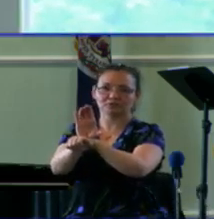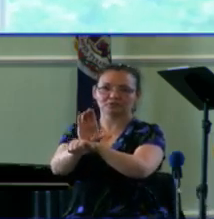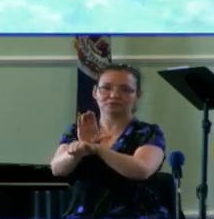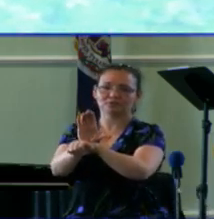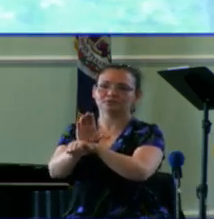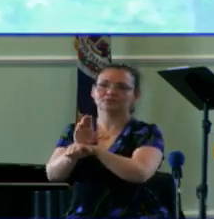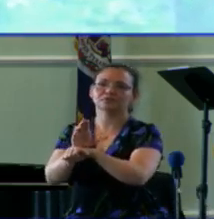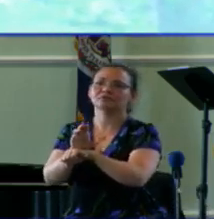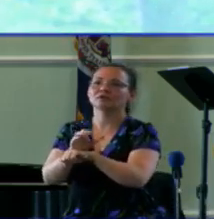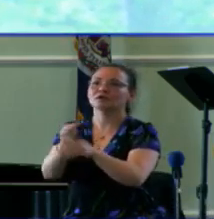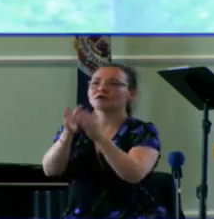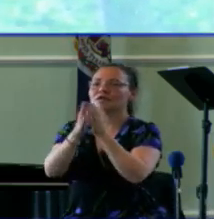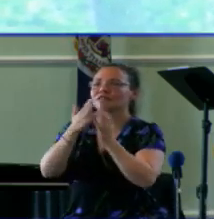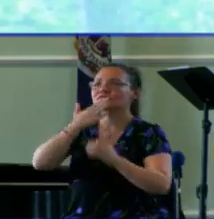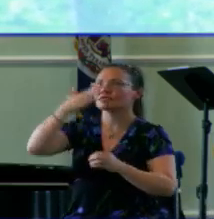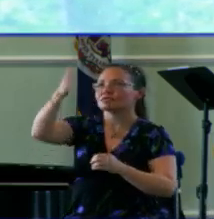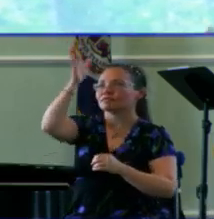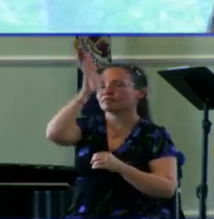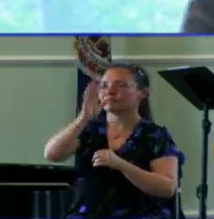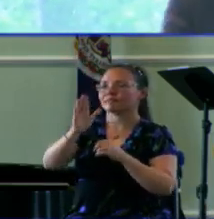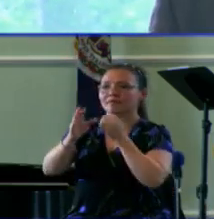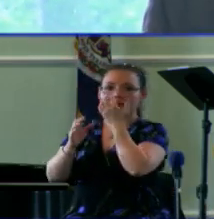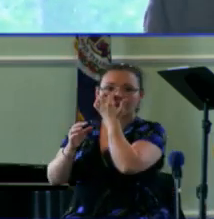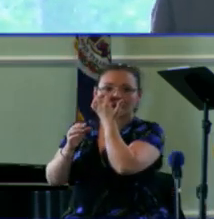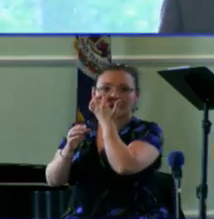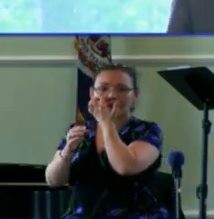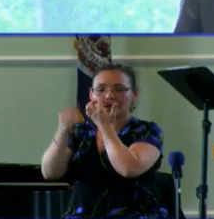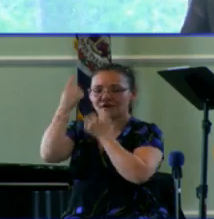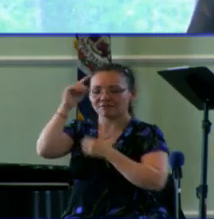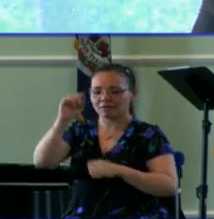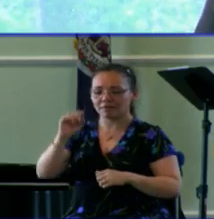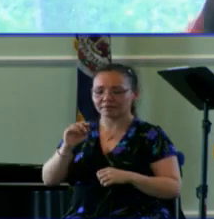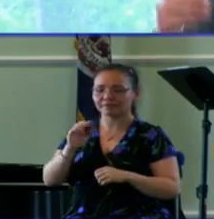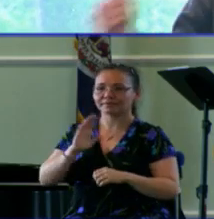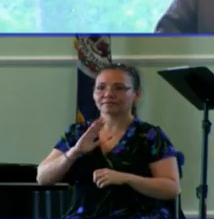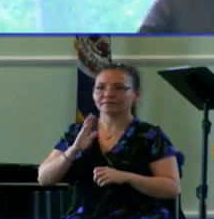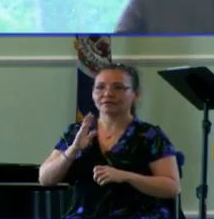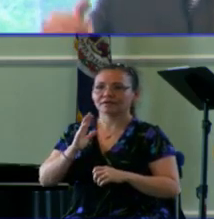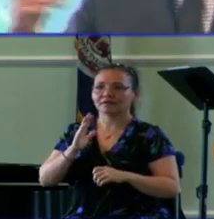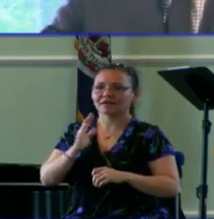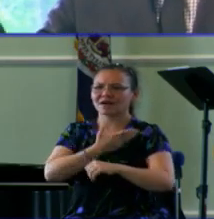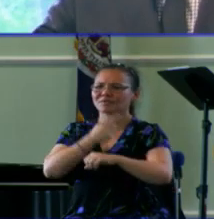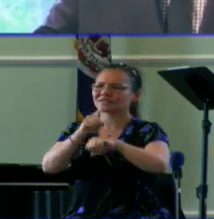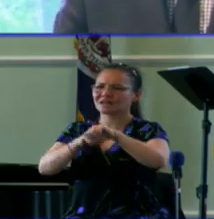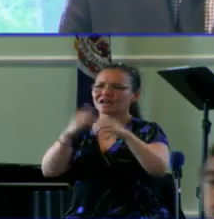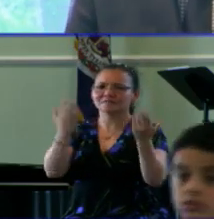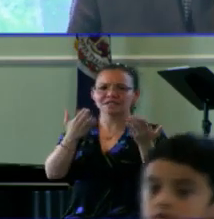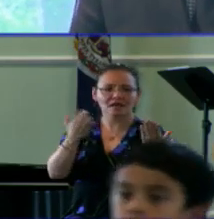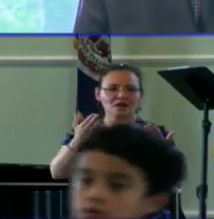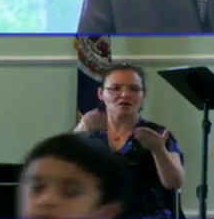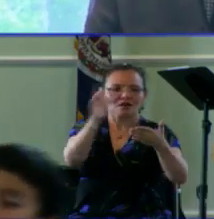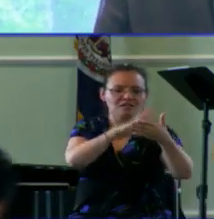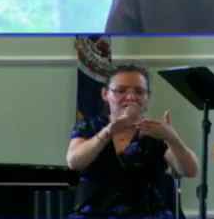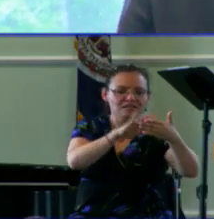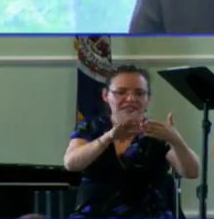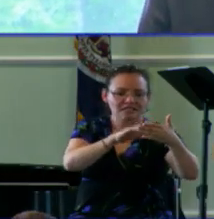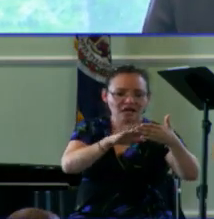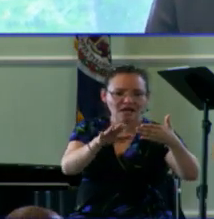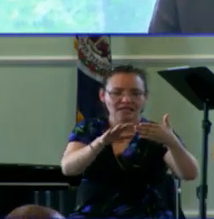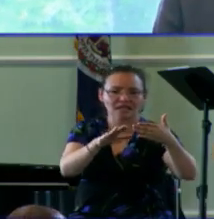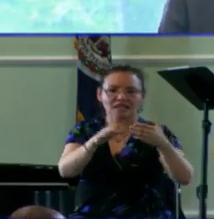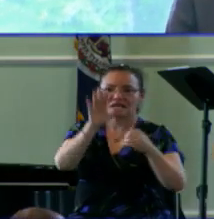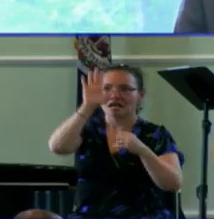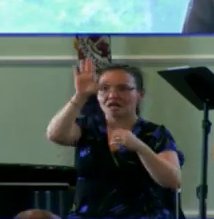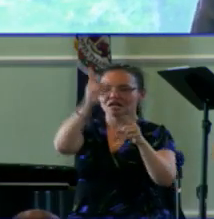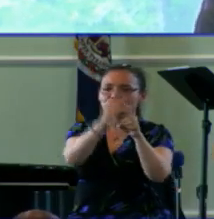praise God for the early pioneers of our church who spent countless hours studying God's word.